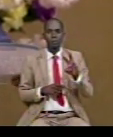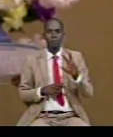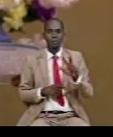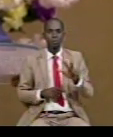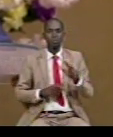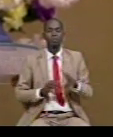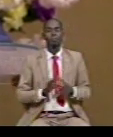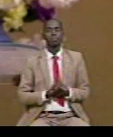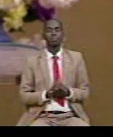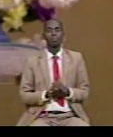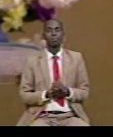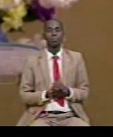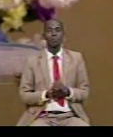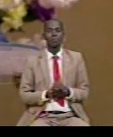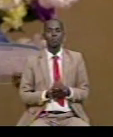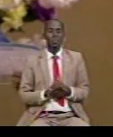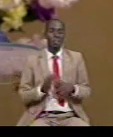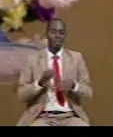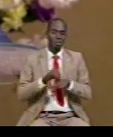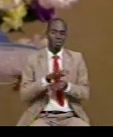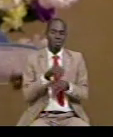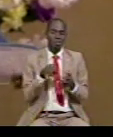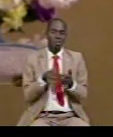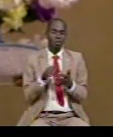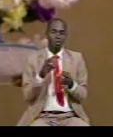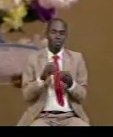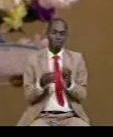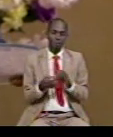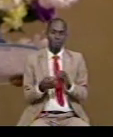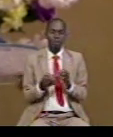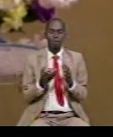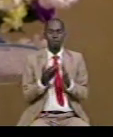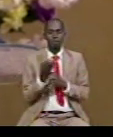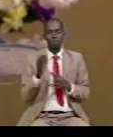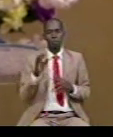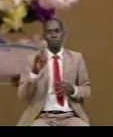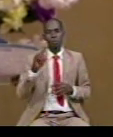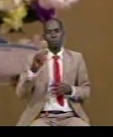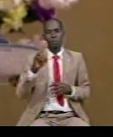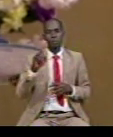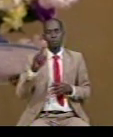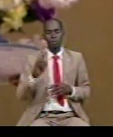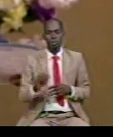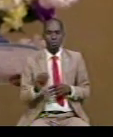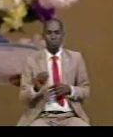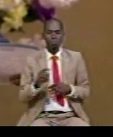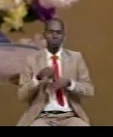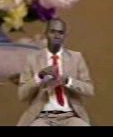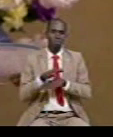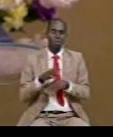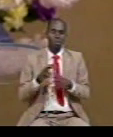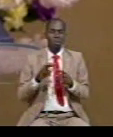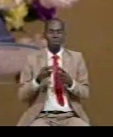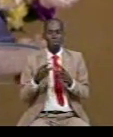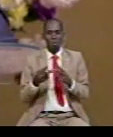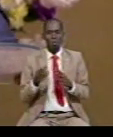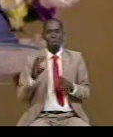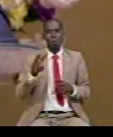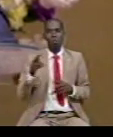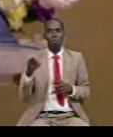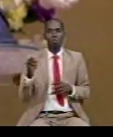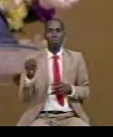+234-915-444-9263. Do this to enable us be of help to you. We are waiting for the